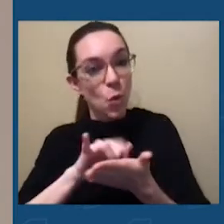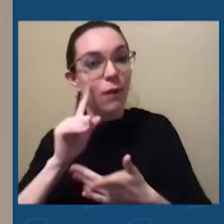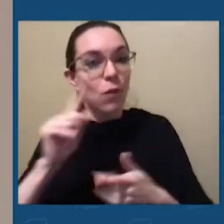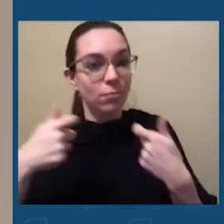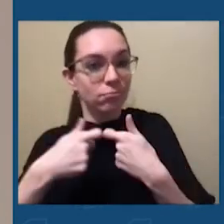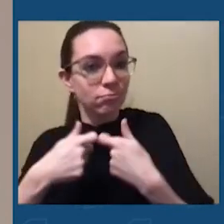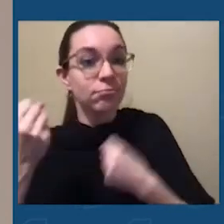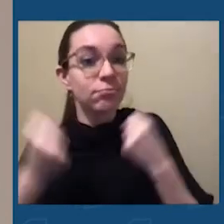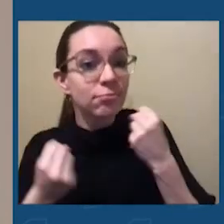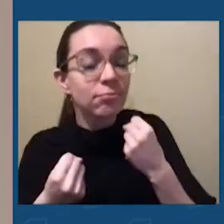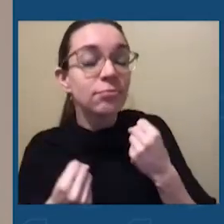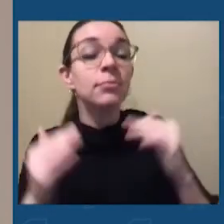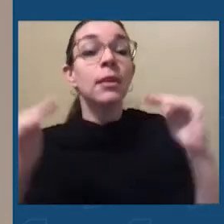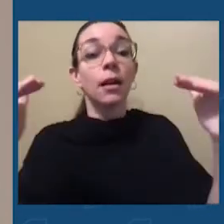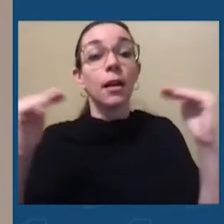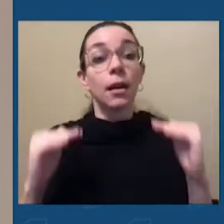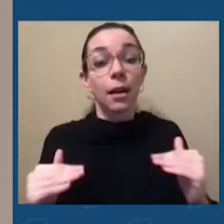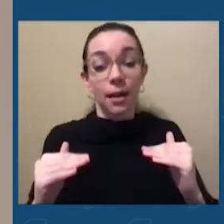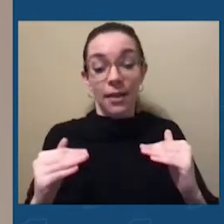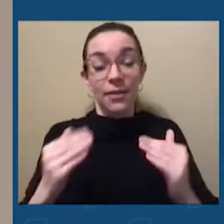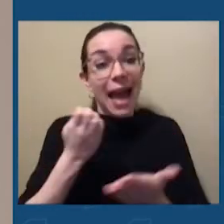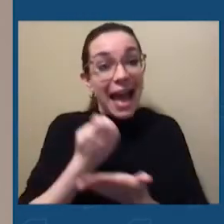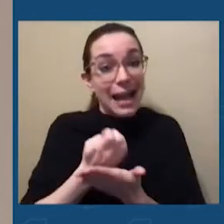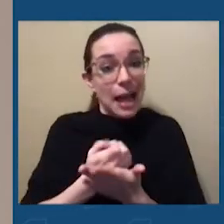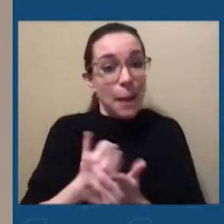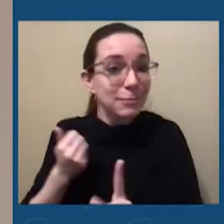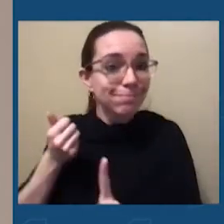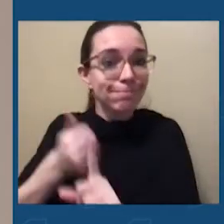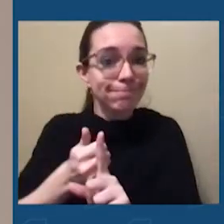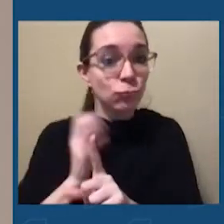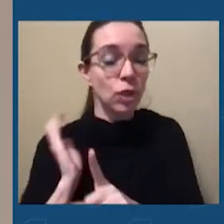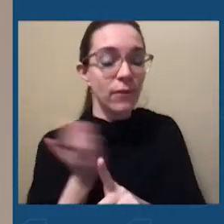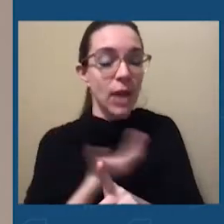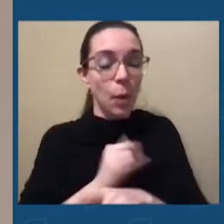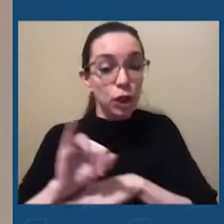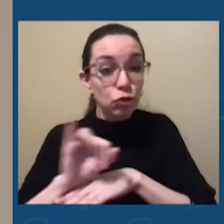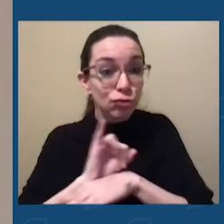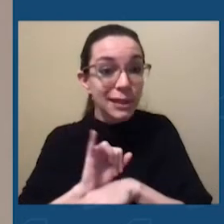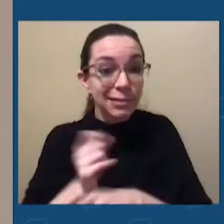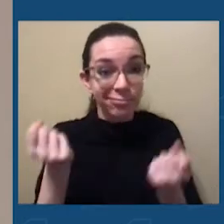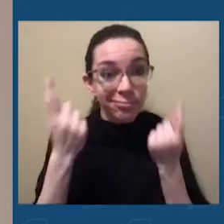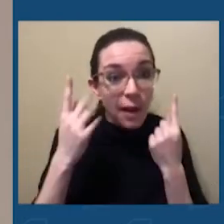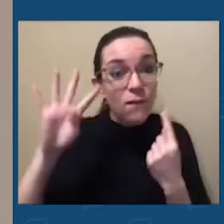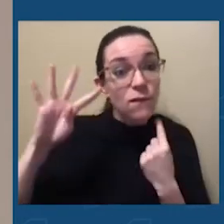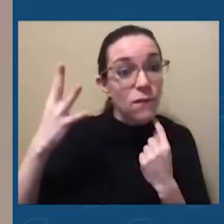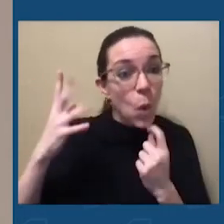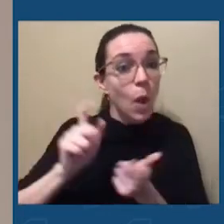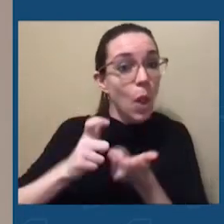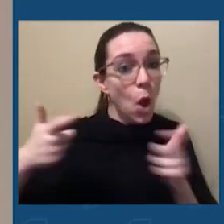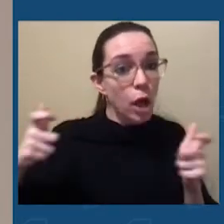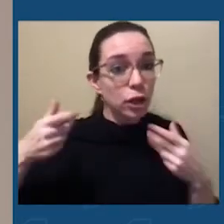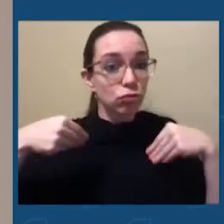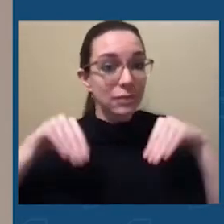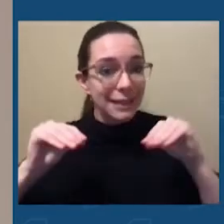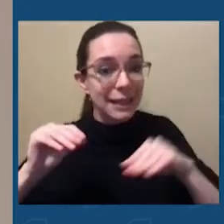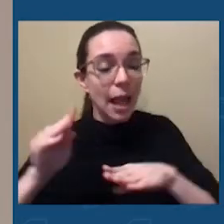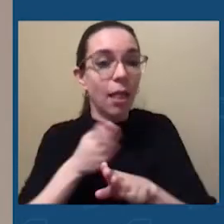impact of this industry, as you heard from Mark, the 4th largest retail industry in the state of New